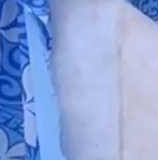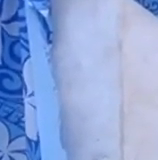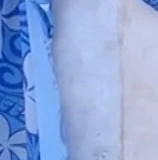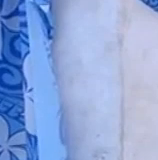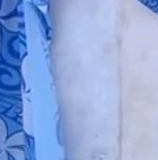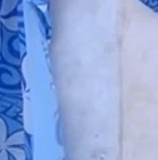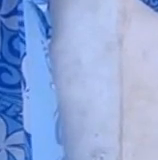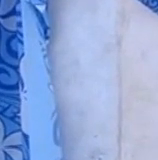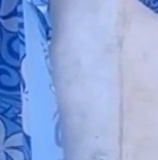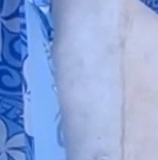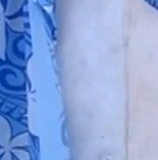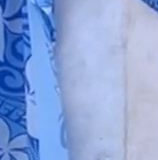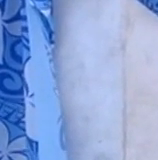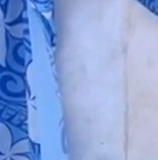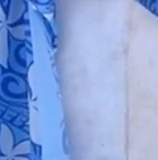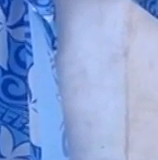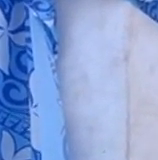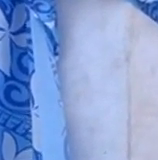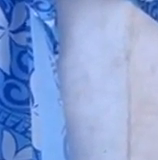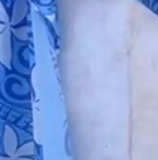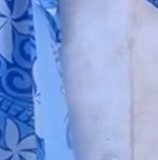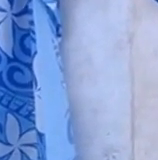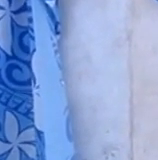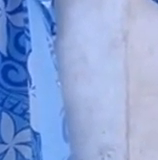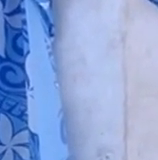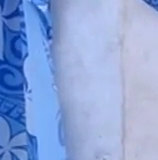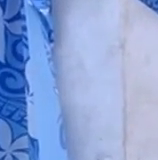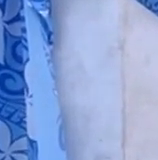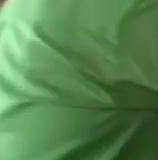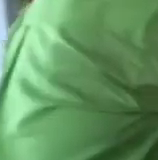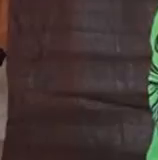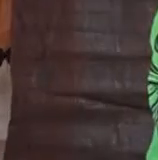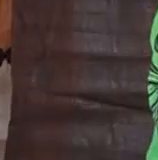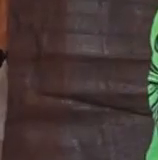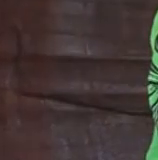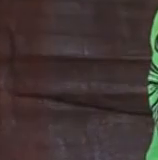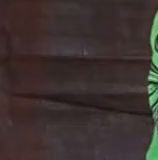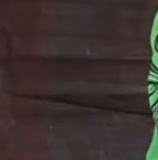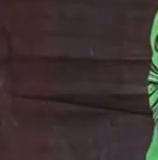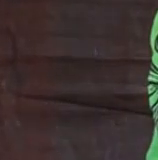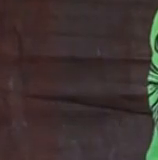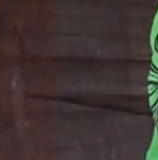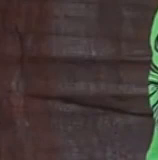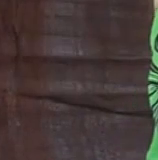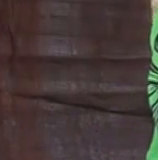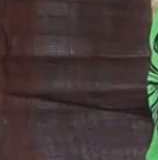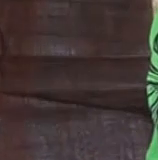and electricity while those in remote areas don't have the same.